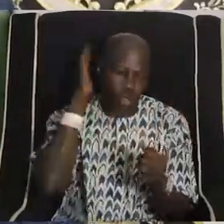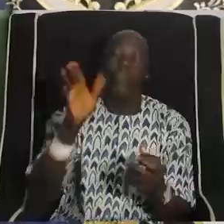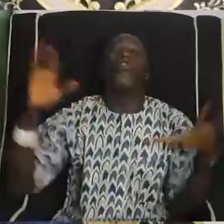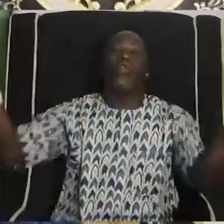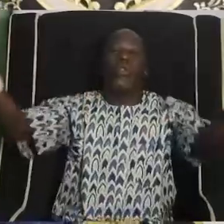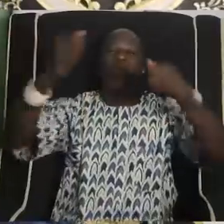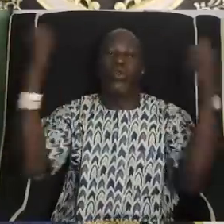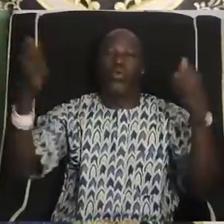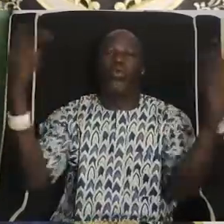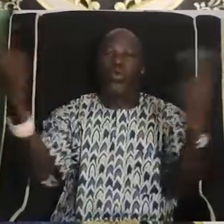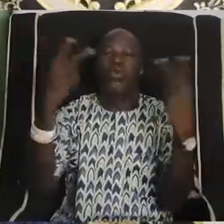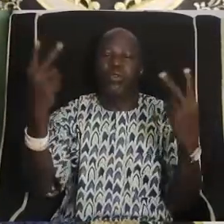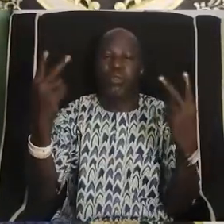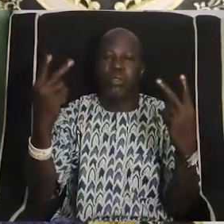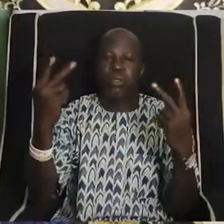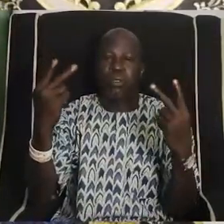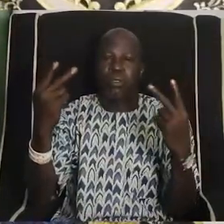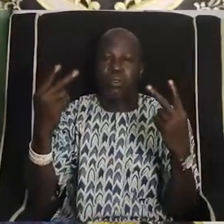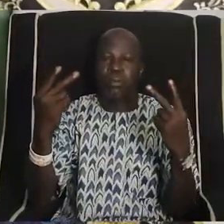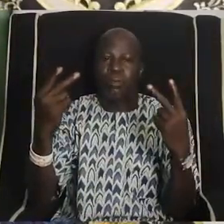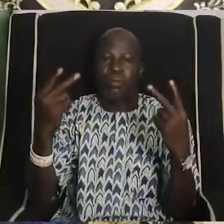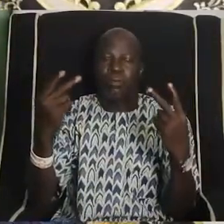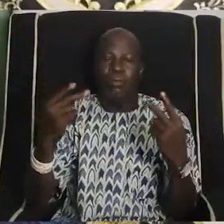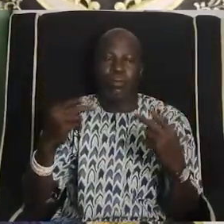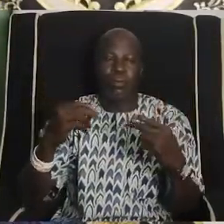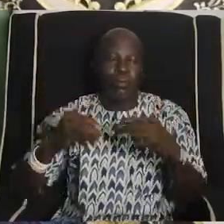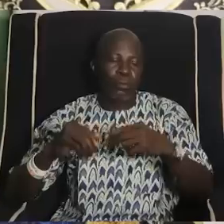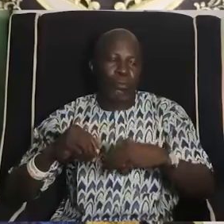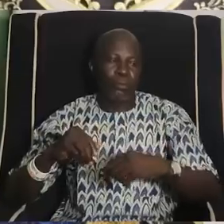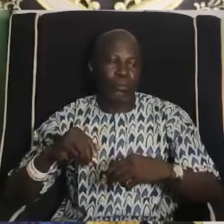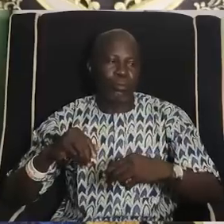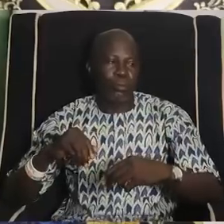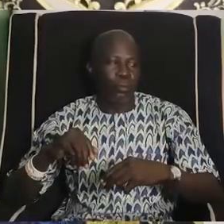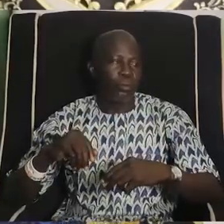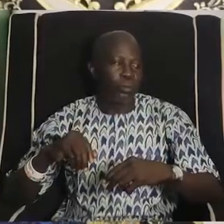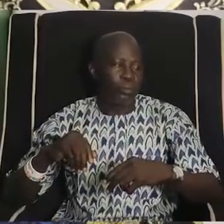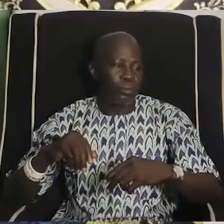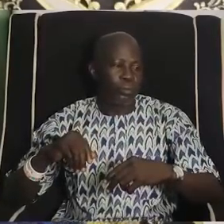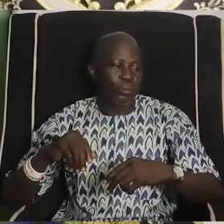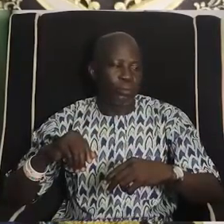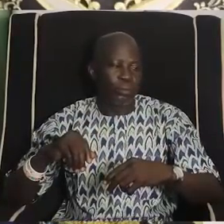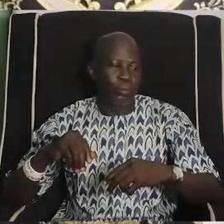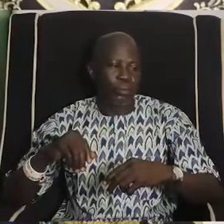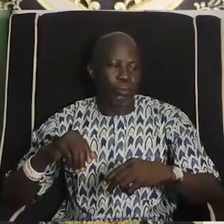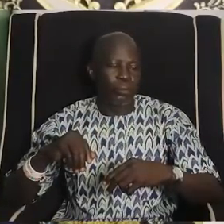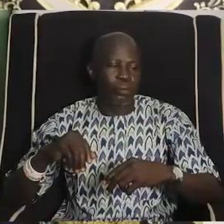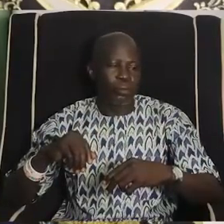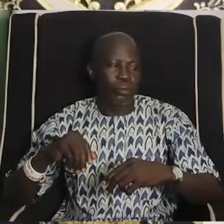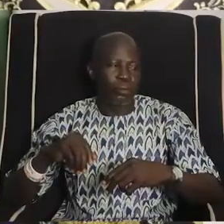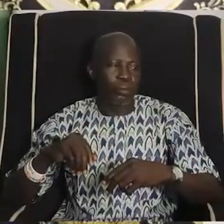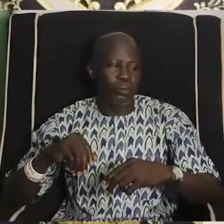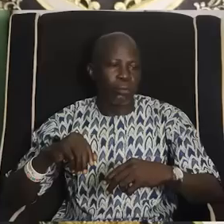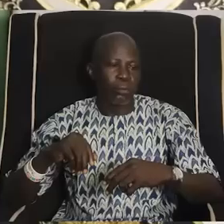go amen o ni eyi wo eyi lo mo me rati wo le kekere ninu